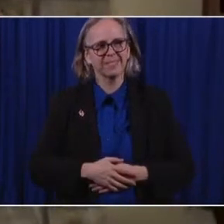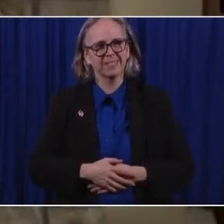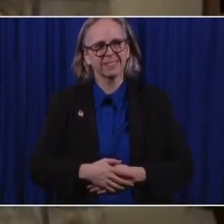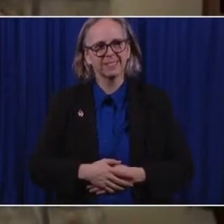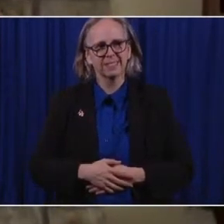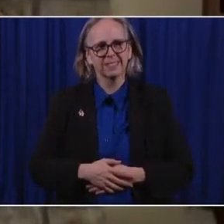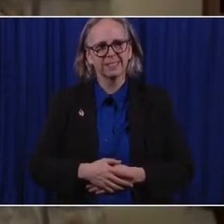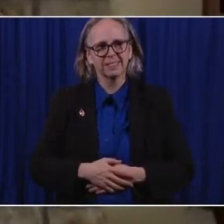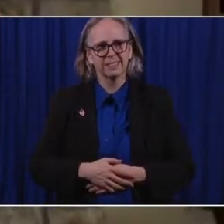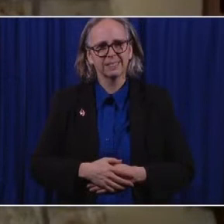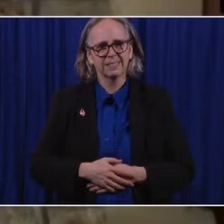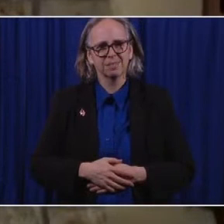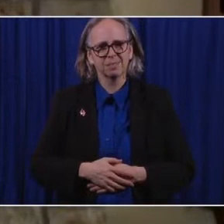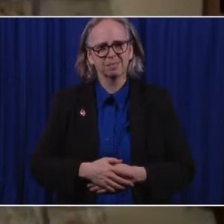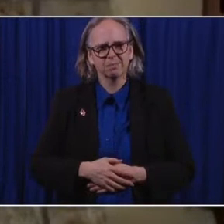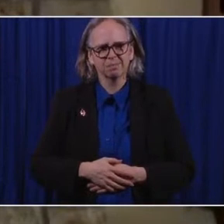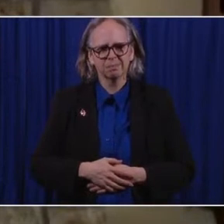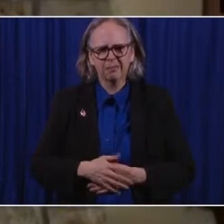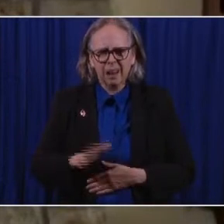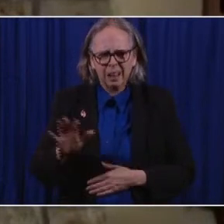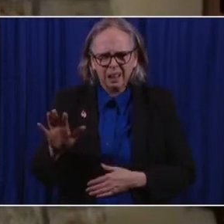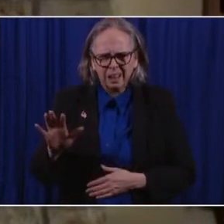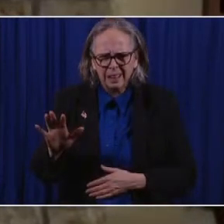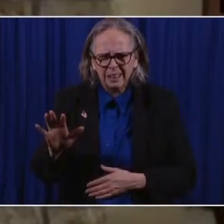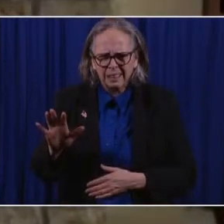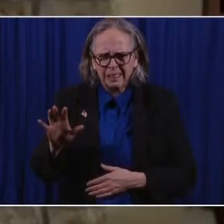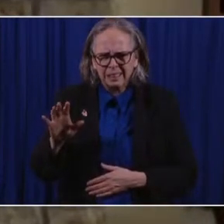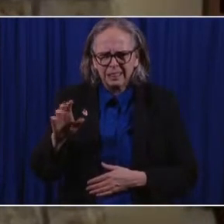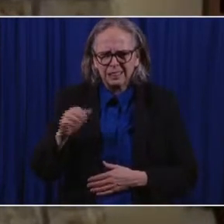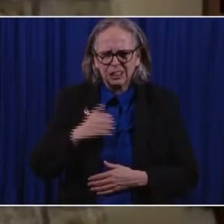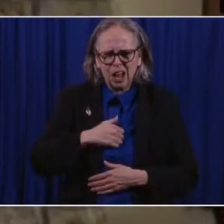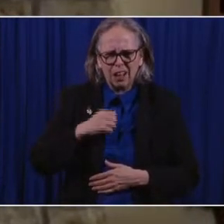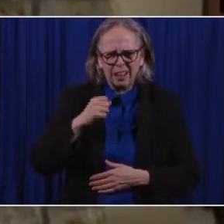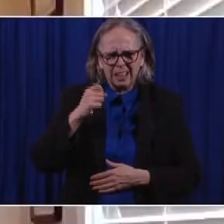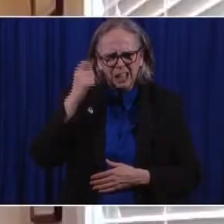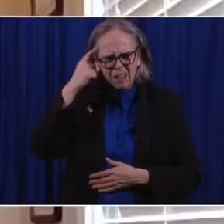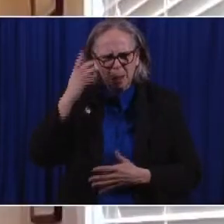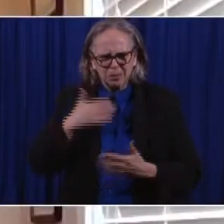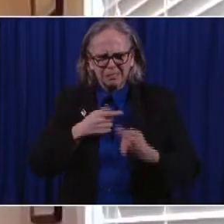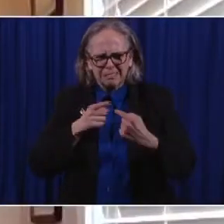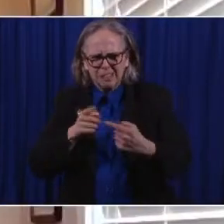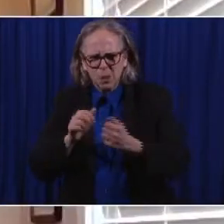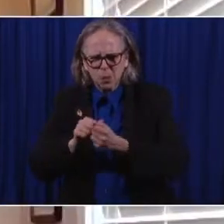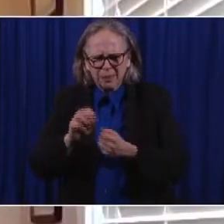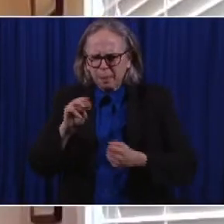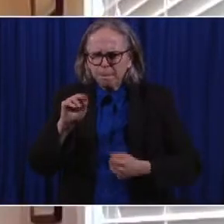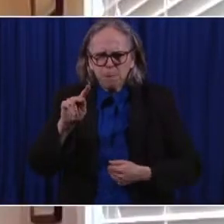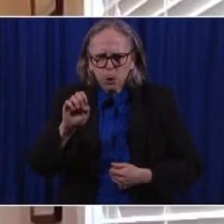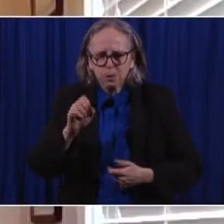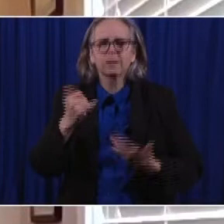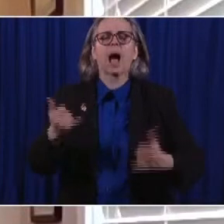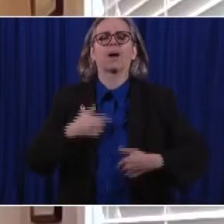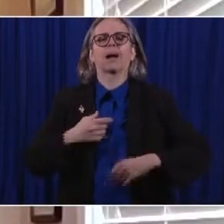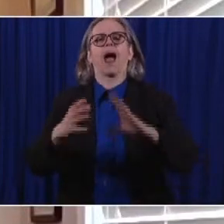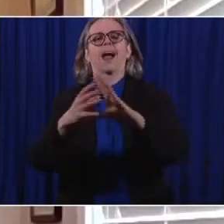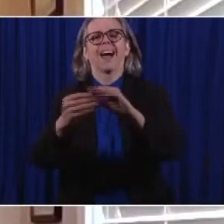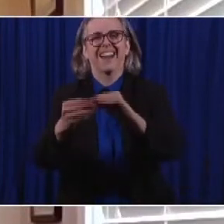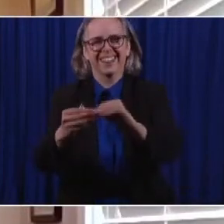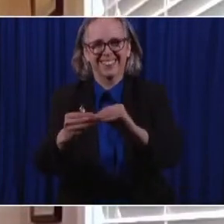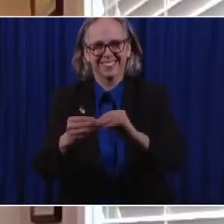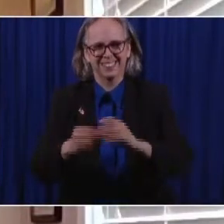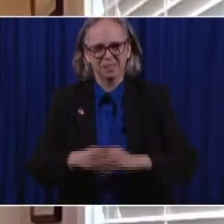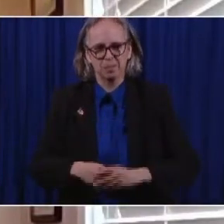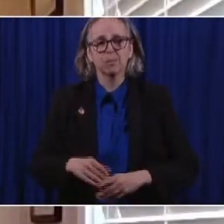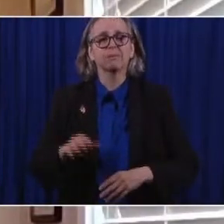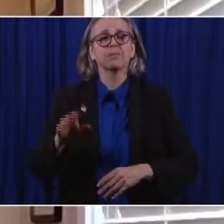Sorry, Governor, I'm having a little bit of trouble getting off mute. Yes, I would agree with your answer. First of all, when we look